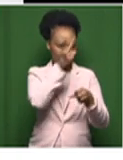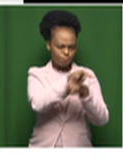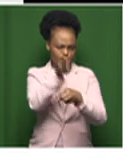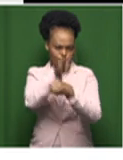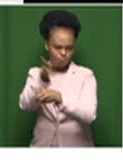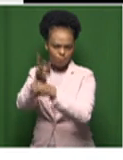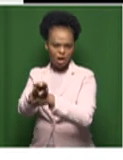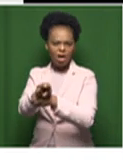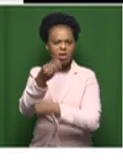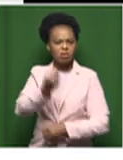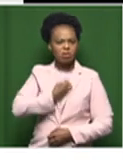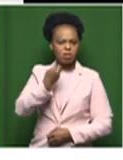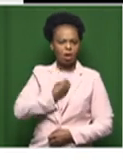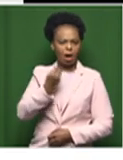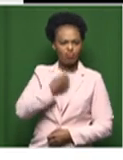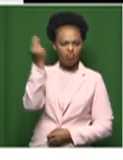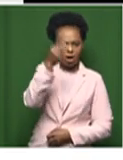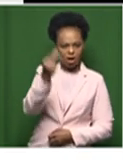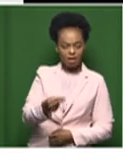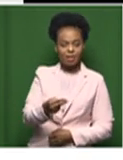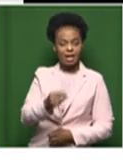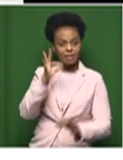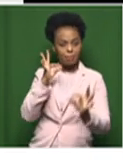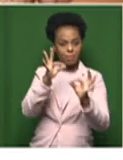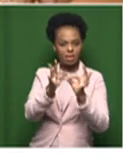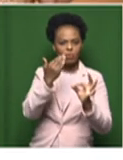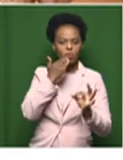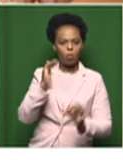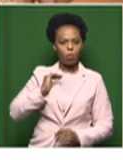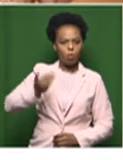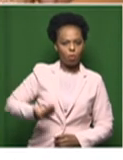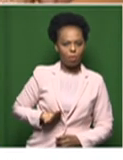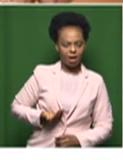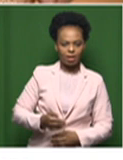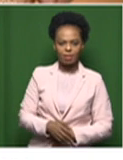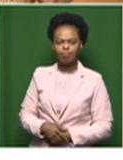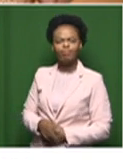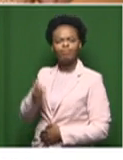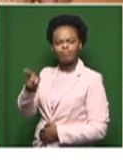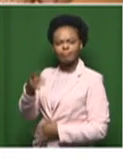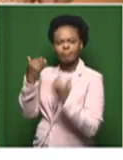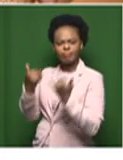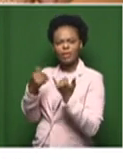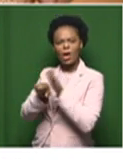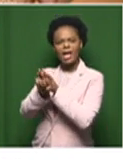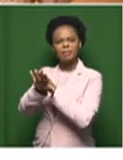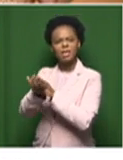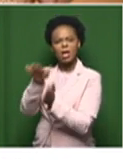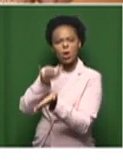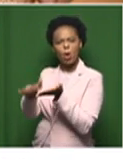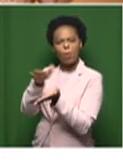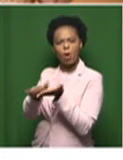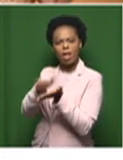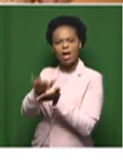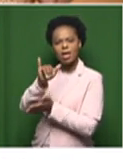up-and-coming artists, and specifically women. All right, now speak to us about your upcoming exhibition, ILOBOLA. Why